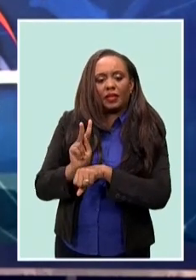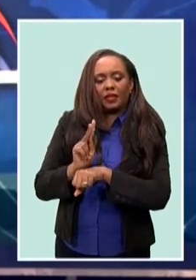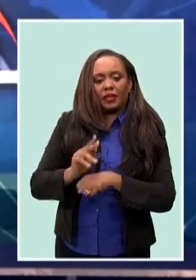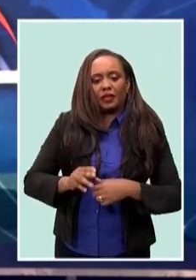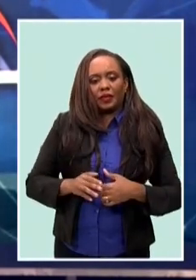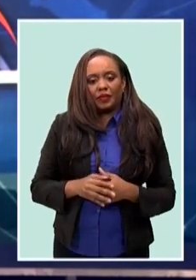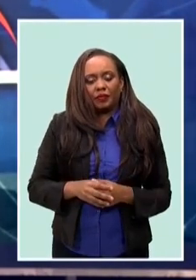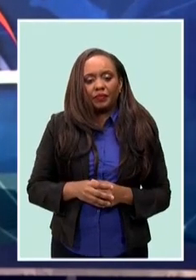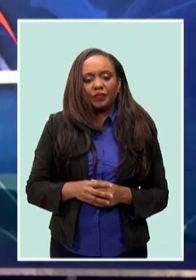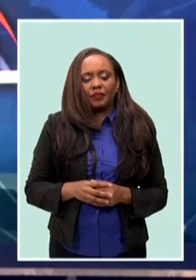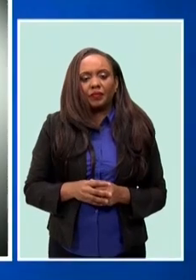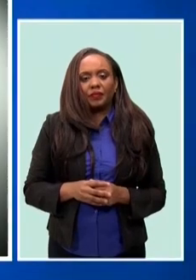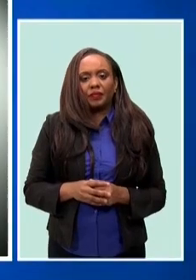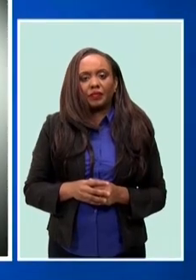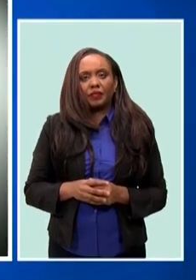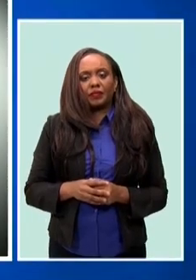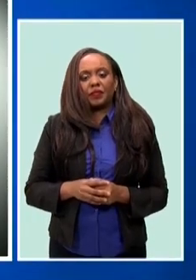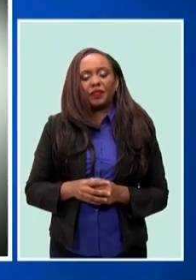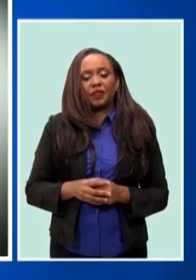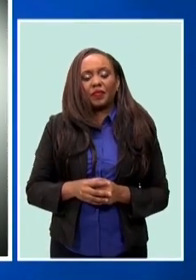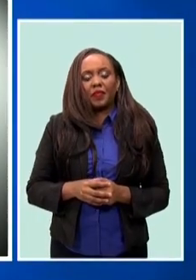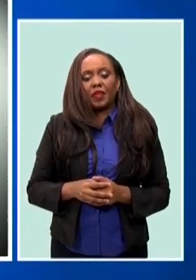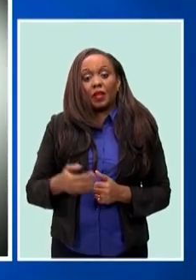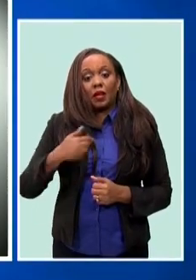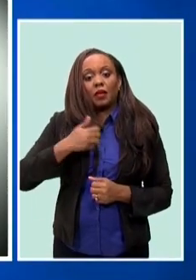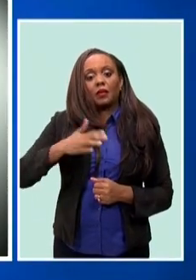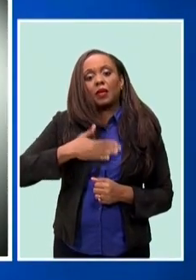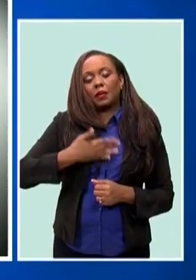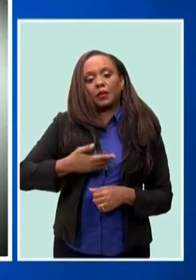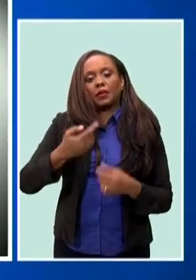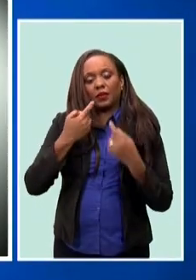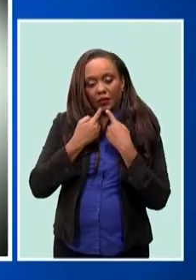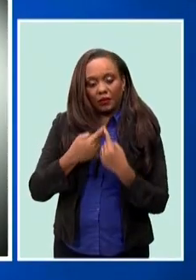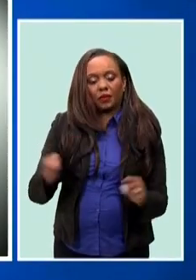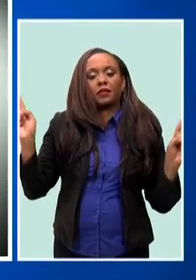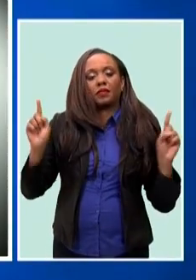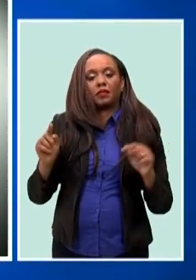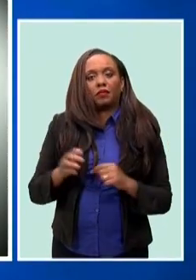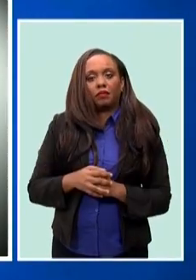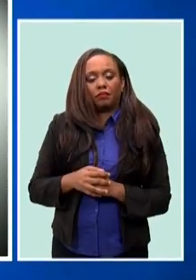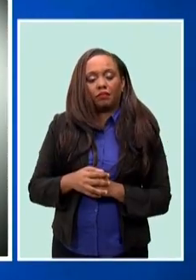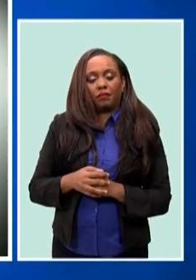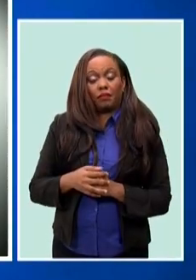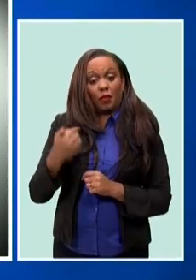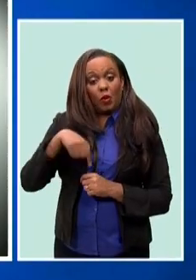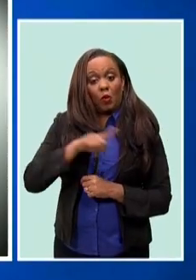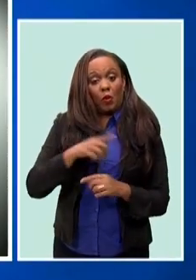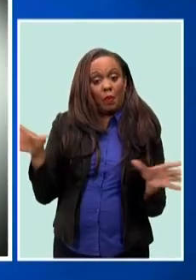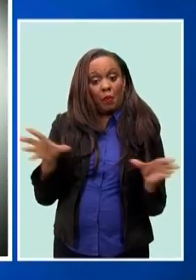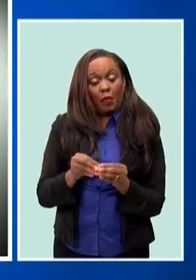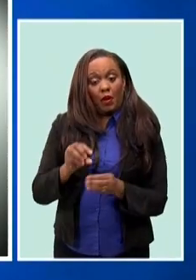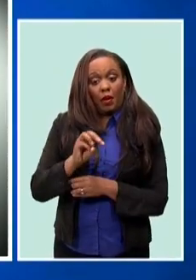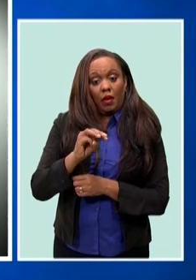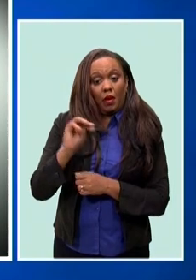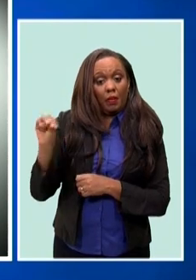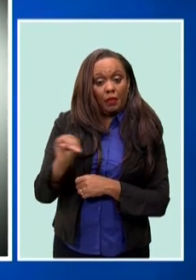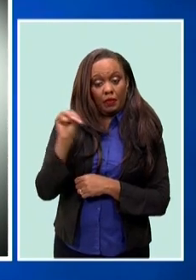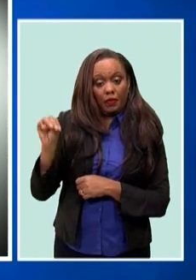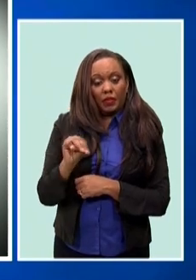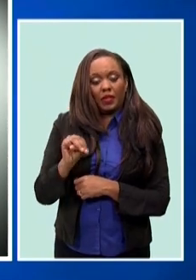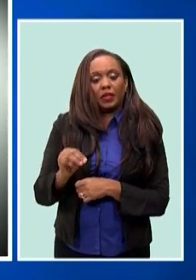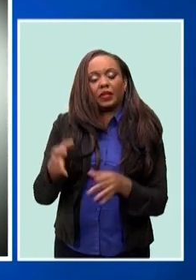Nevis. I am pleased to announce that Cabinet at its meeting on Monday took the